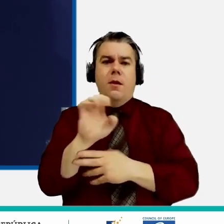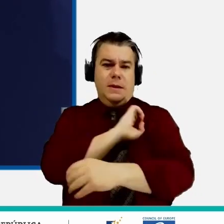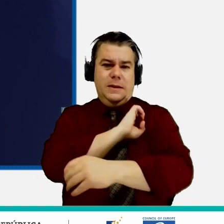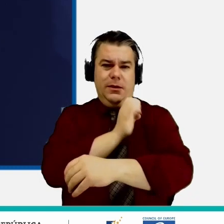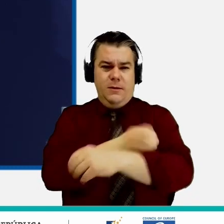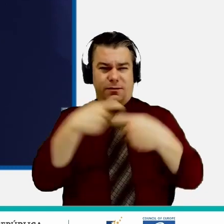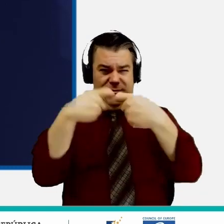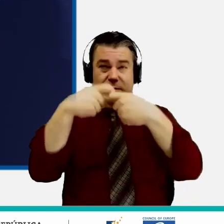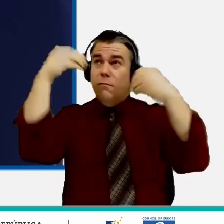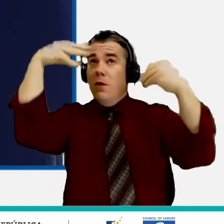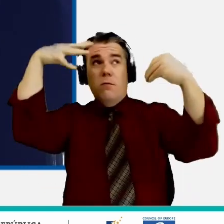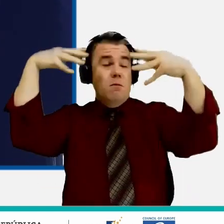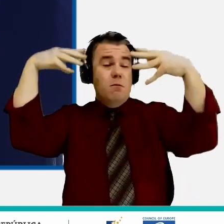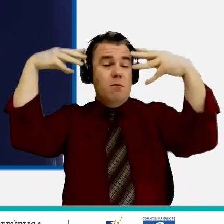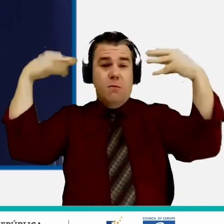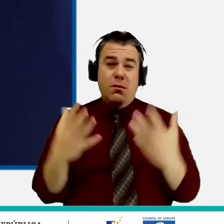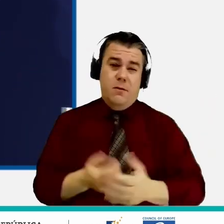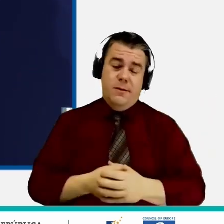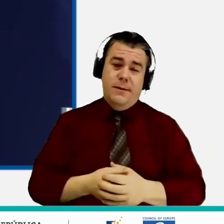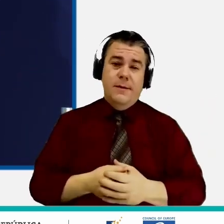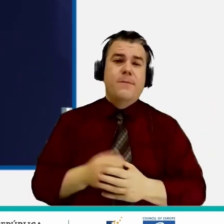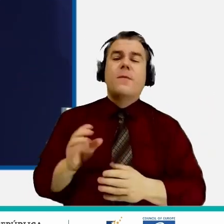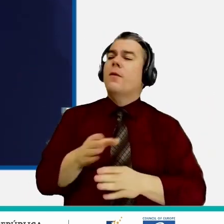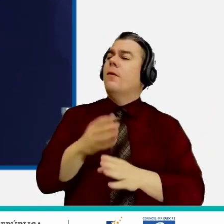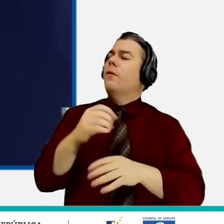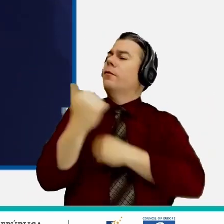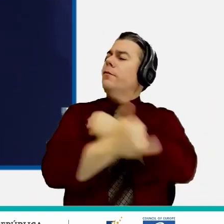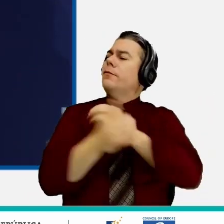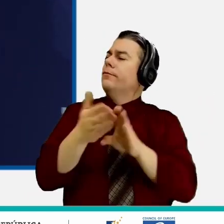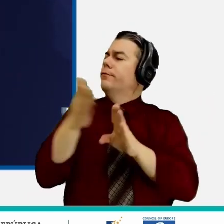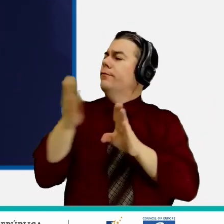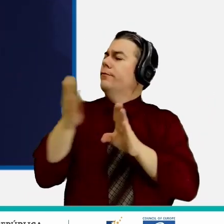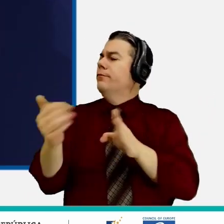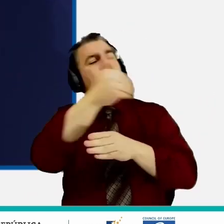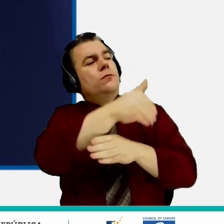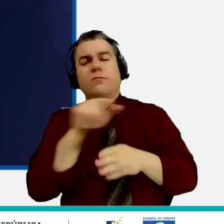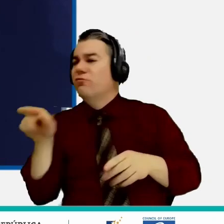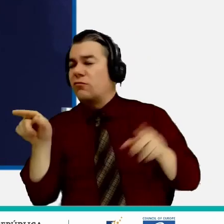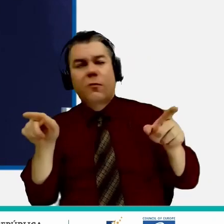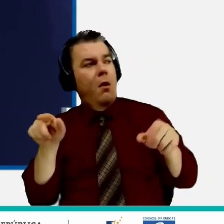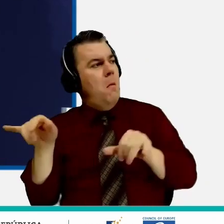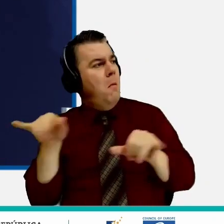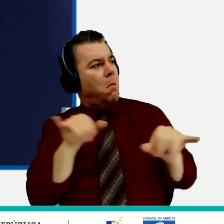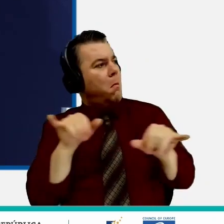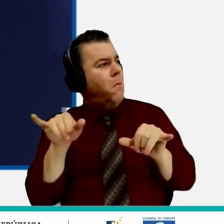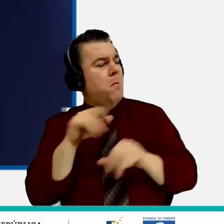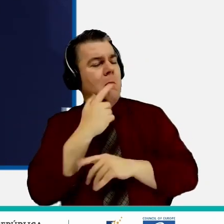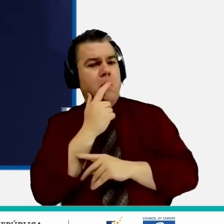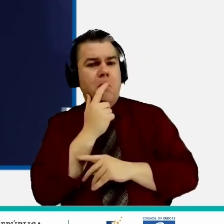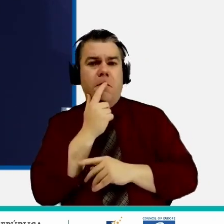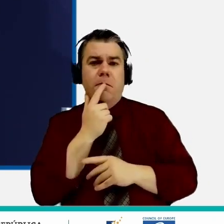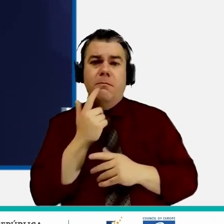think that, and then I was asking neighboring countries and they all face the same problem. So. And we do not even have